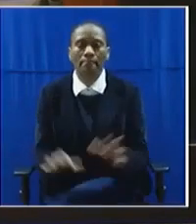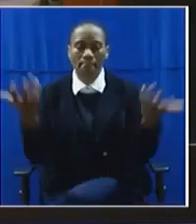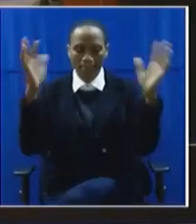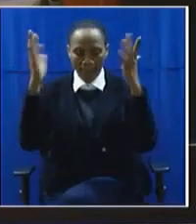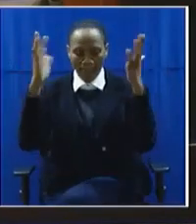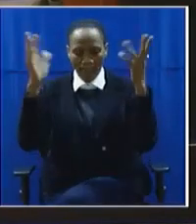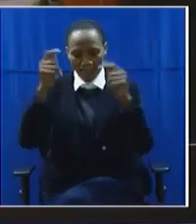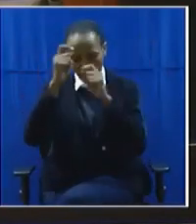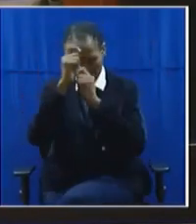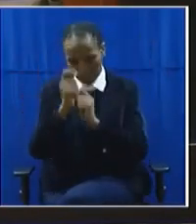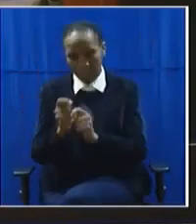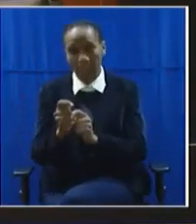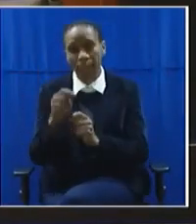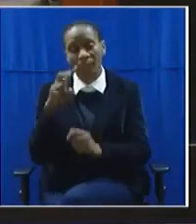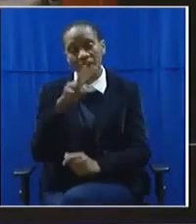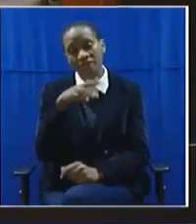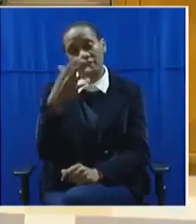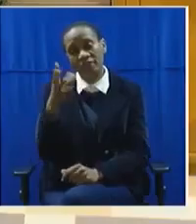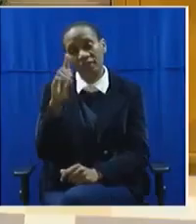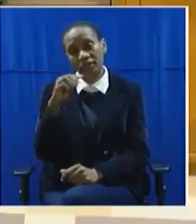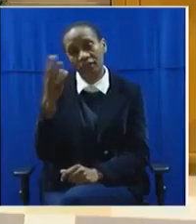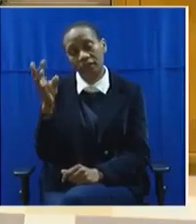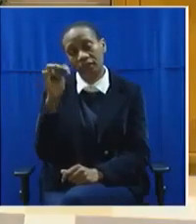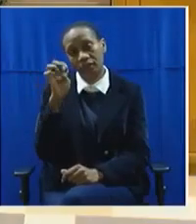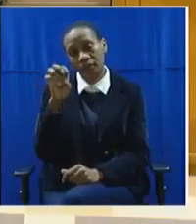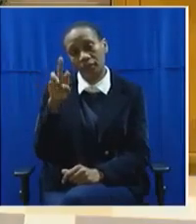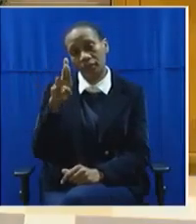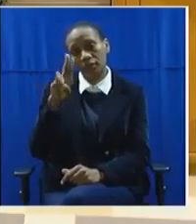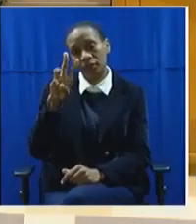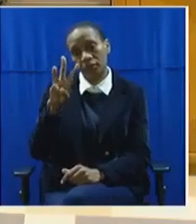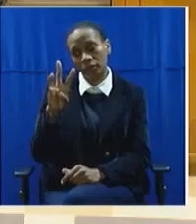The Honourable van der Merwe.